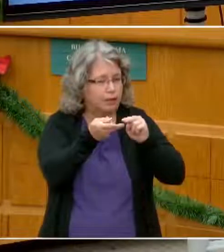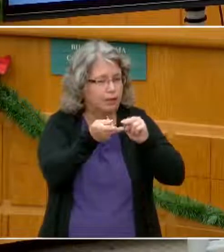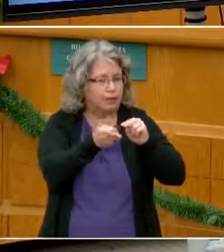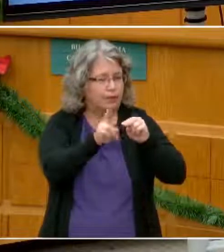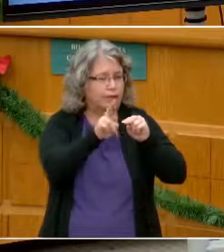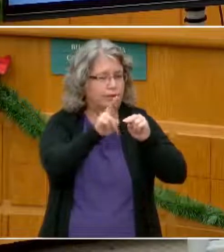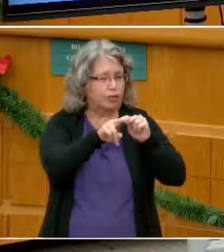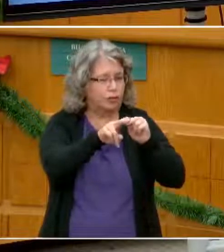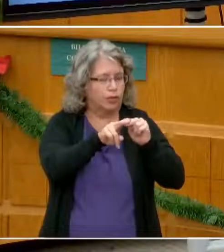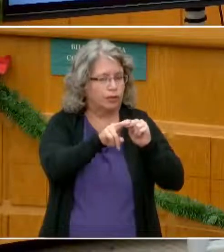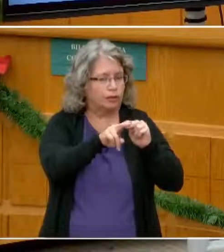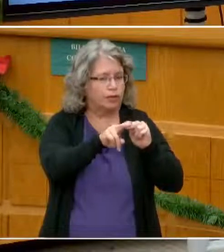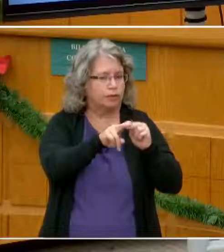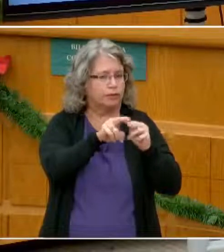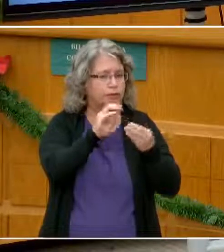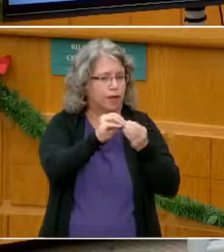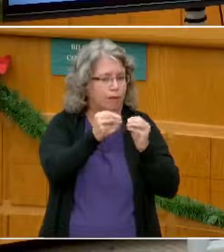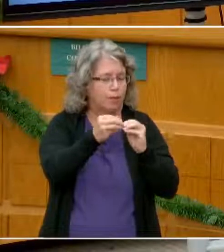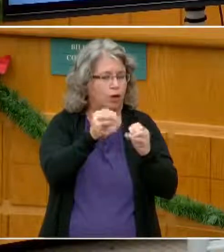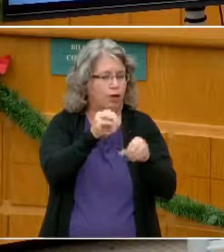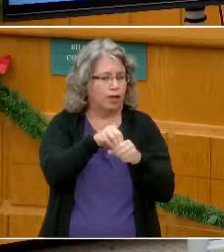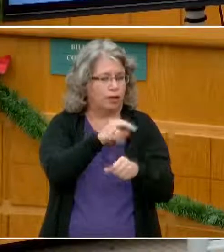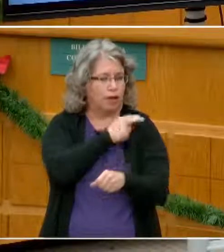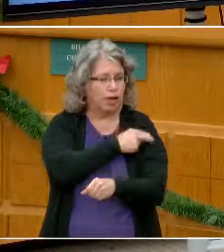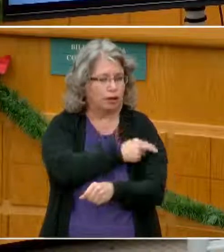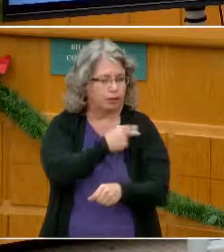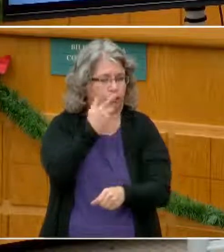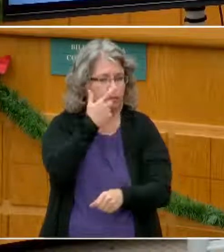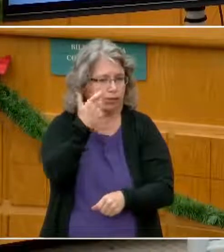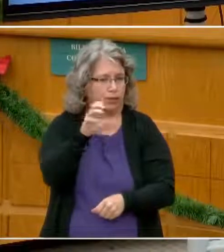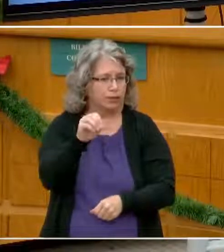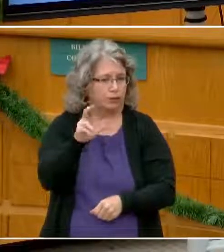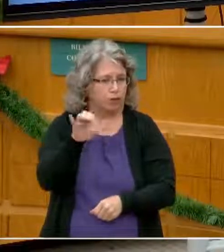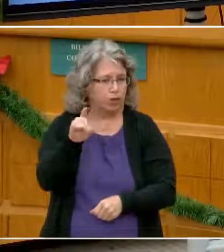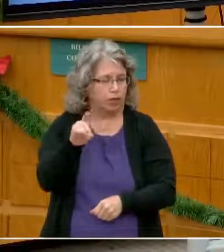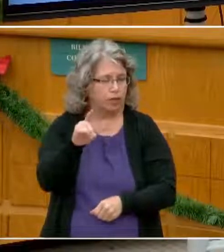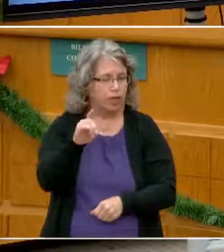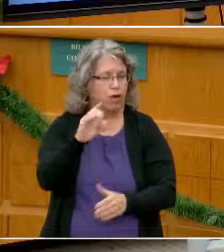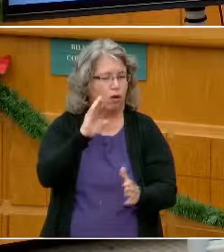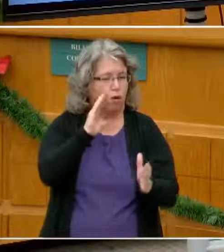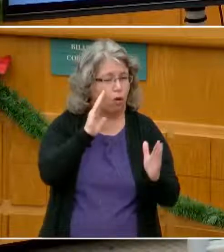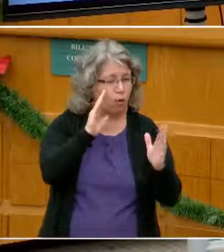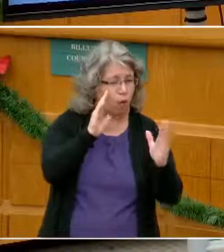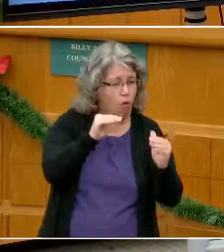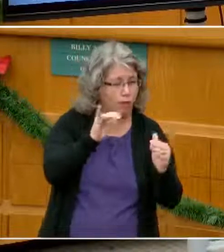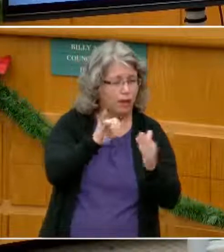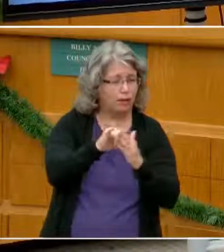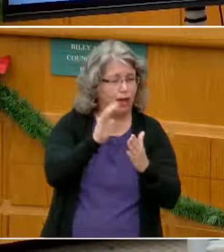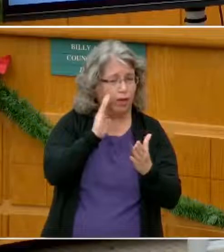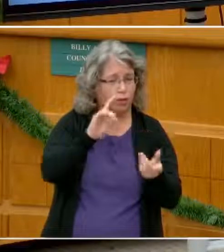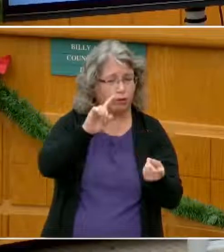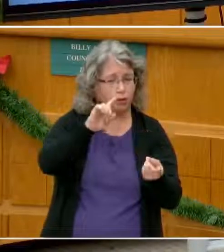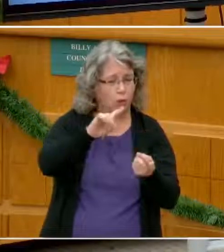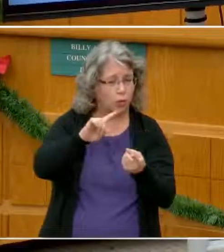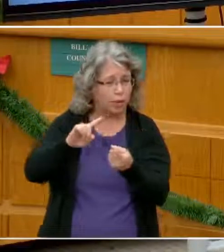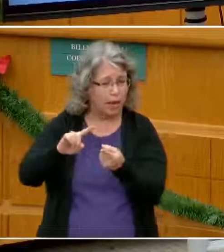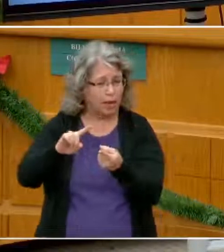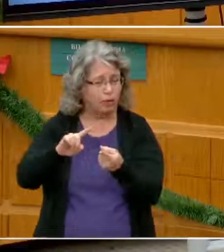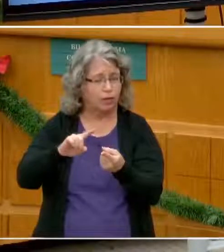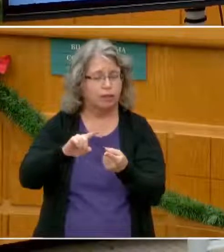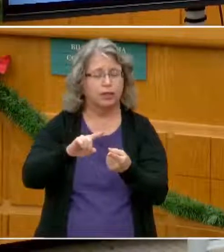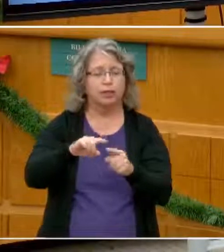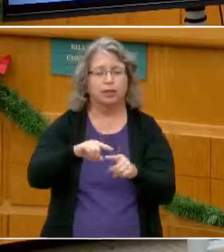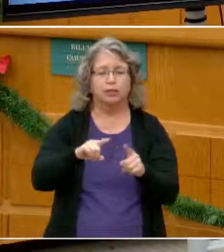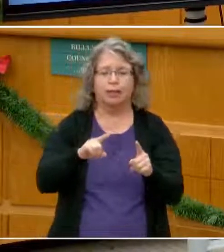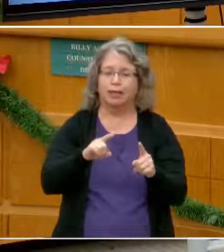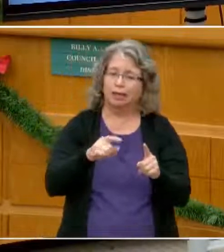COVID-19, and hopefully this goes back down, but we have some indications now that that's not going to be the